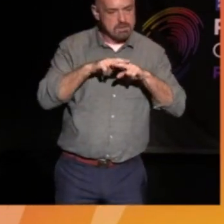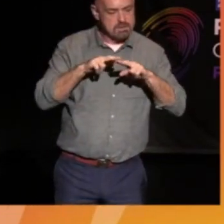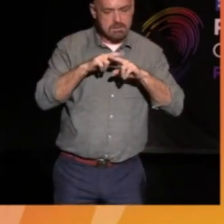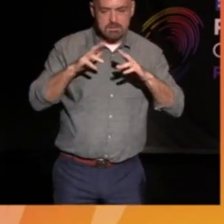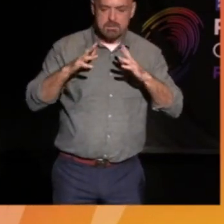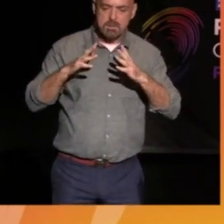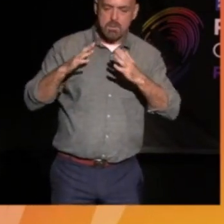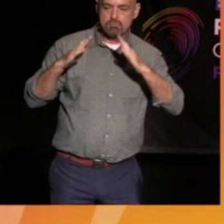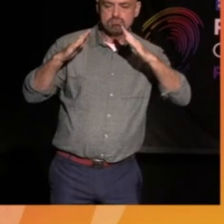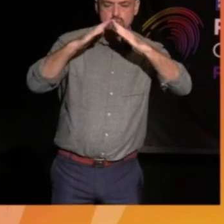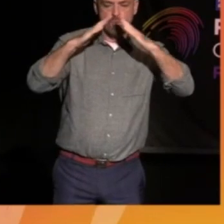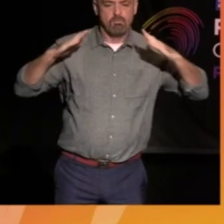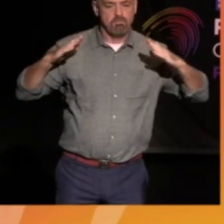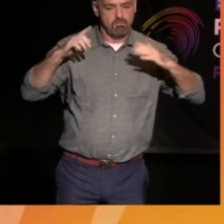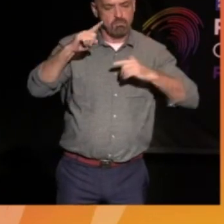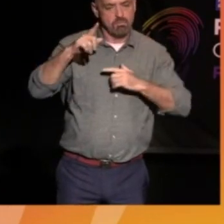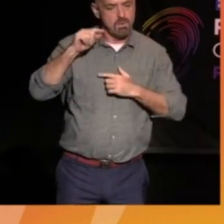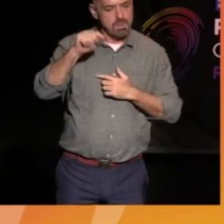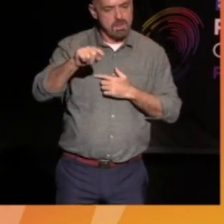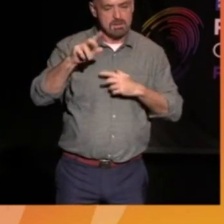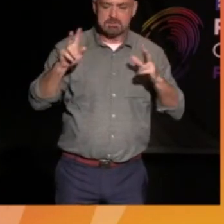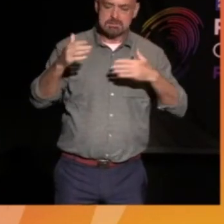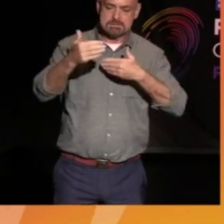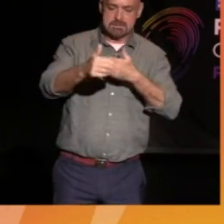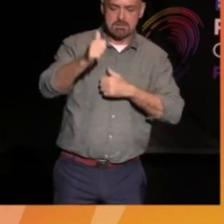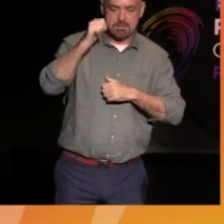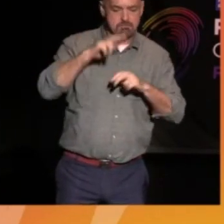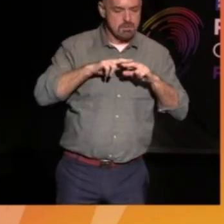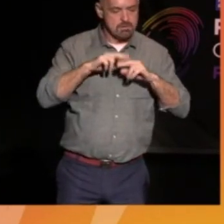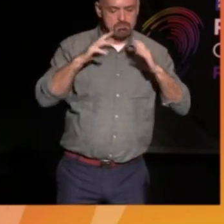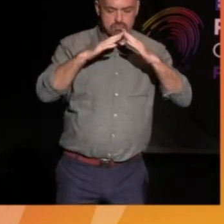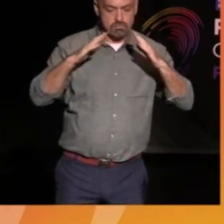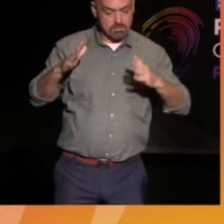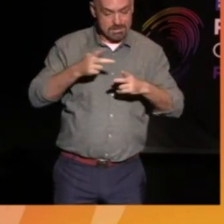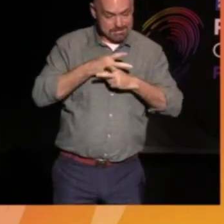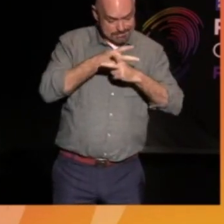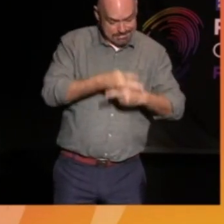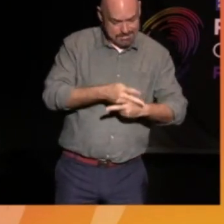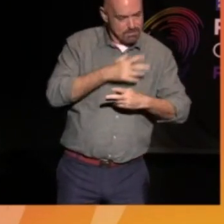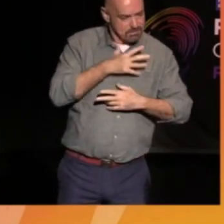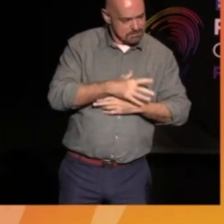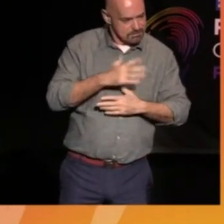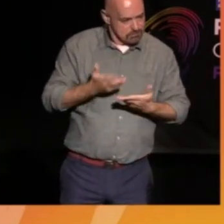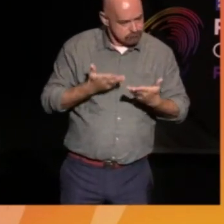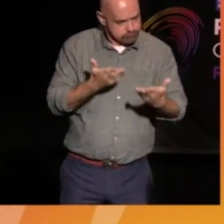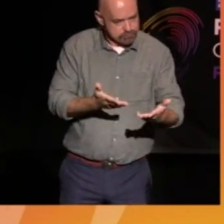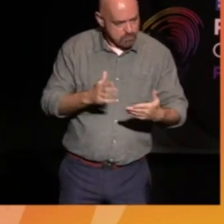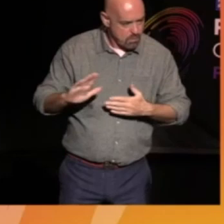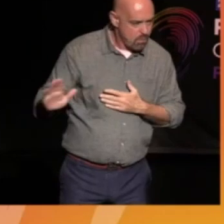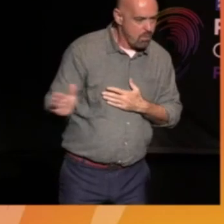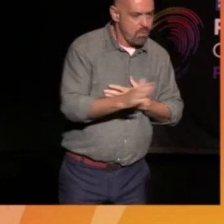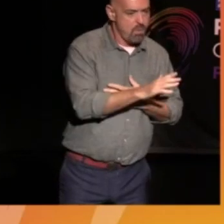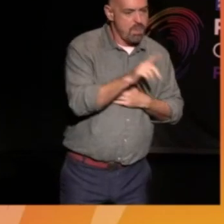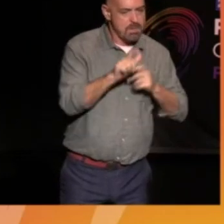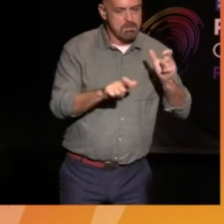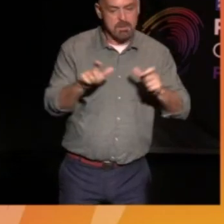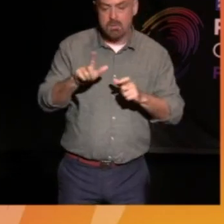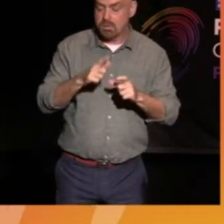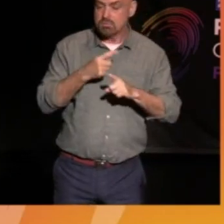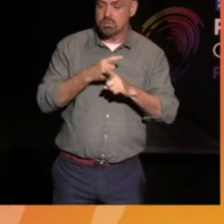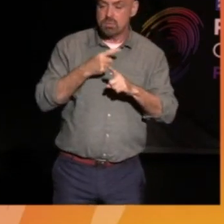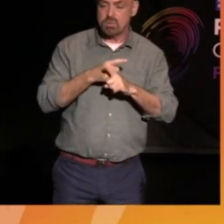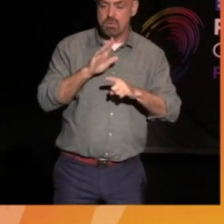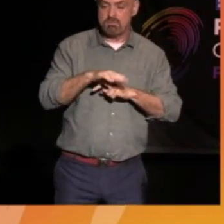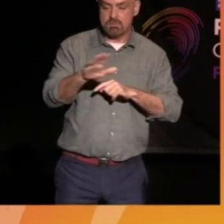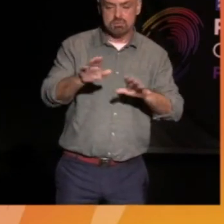Roof, where we were talking about the care that we need to give everybody, but we focused a lot on children. You